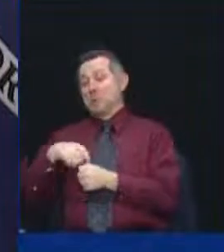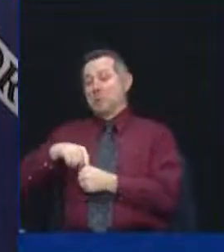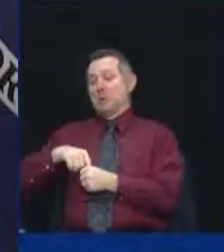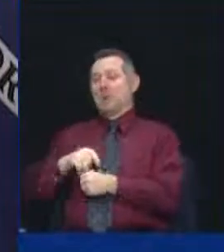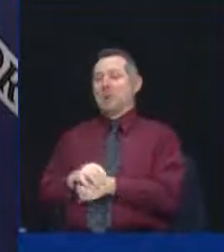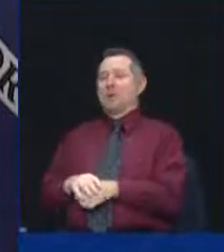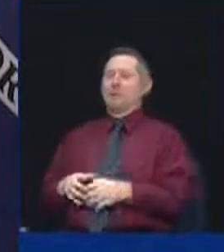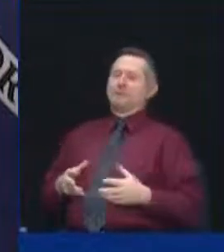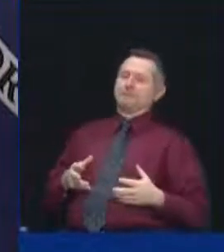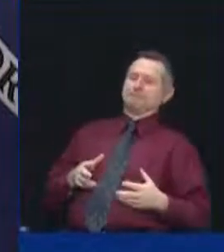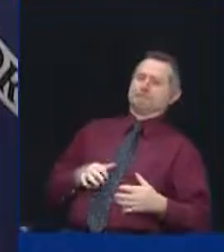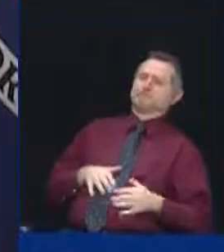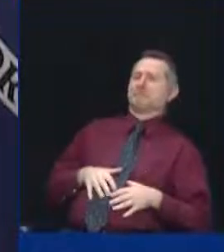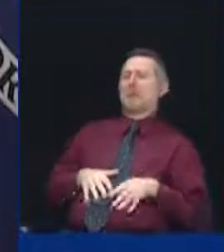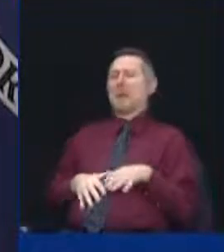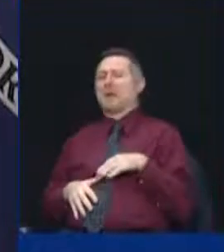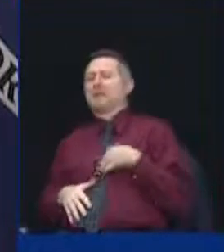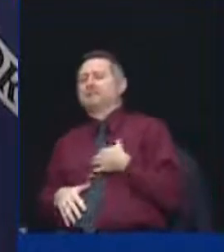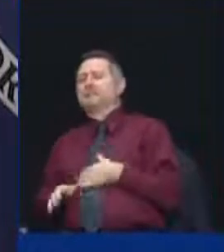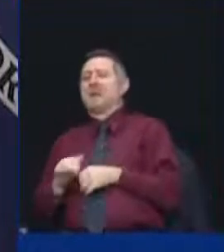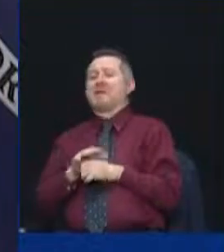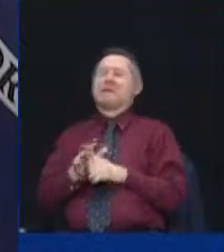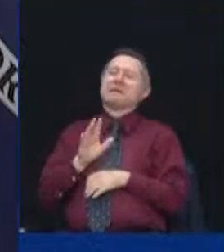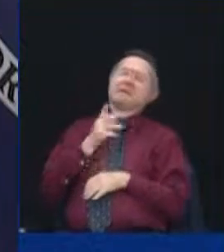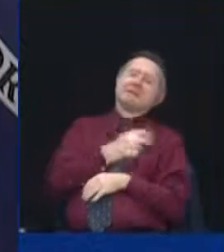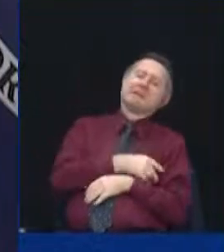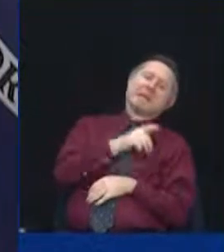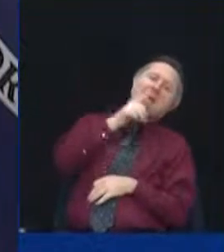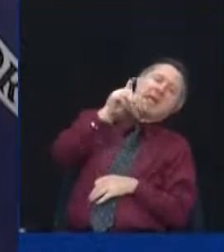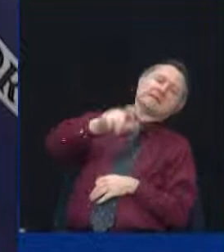think it's really necessary, but